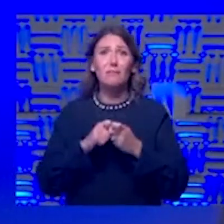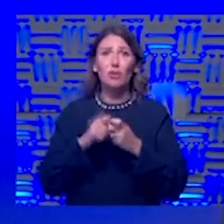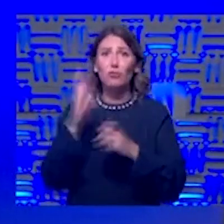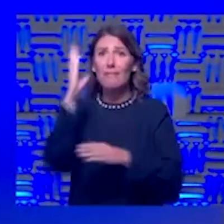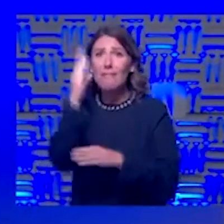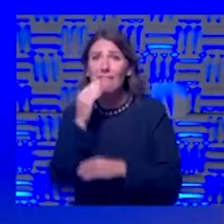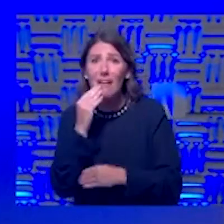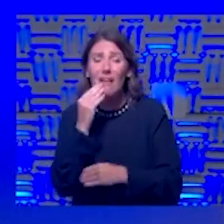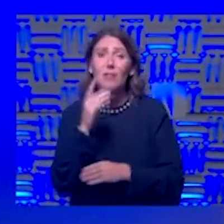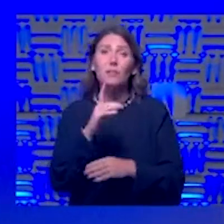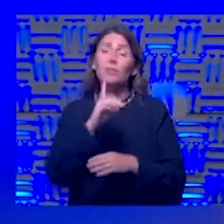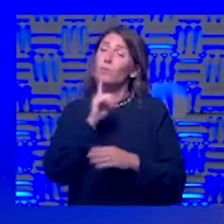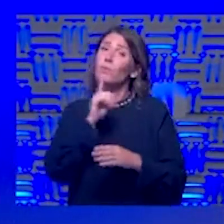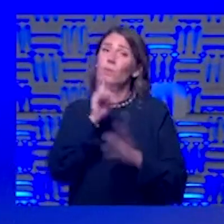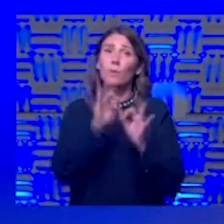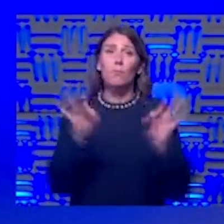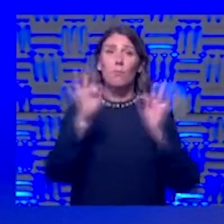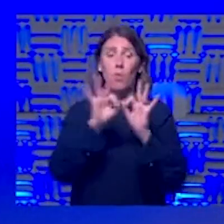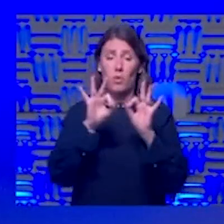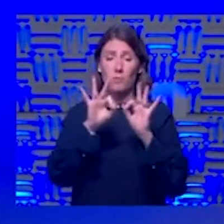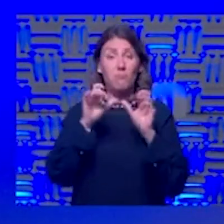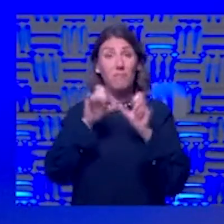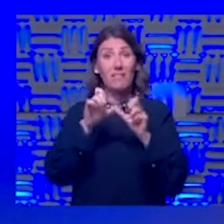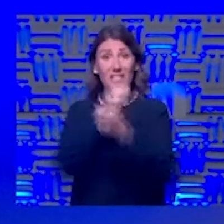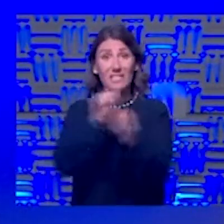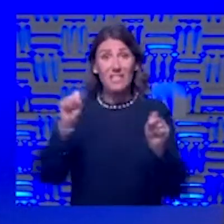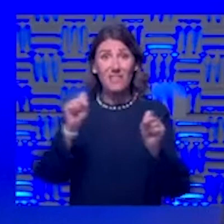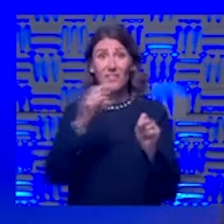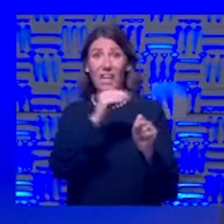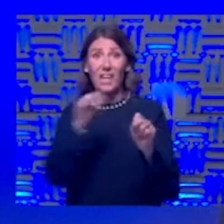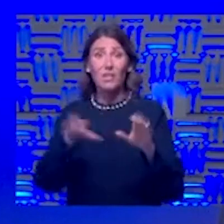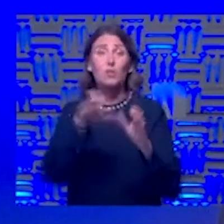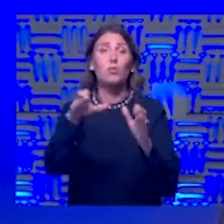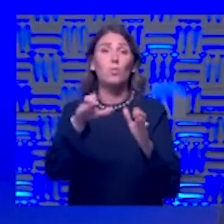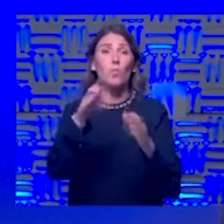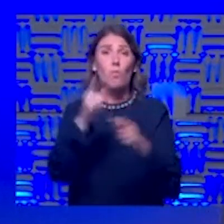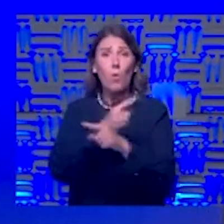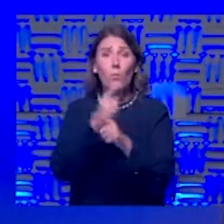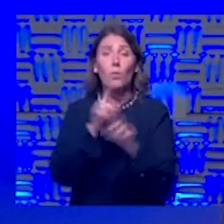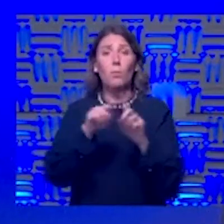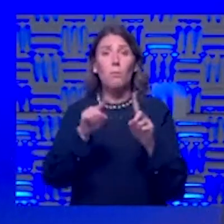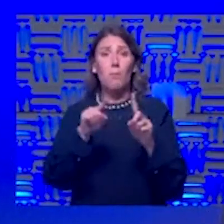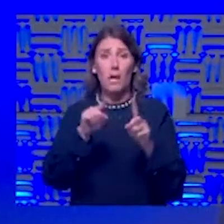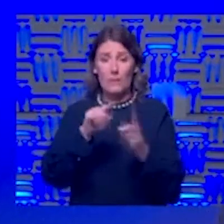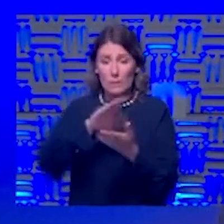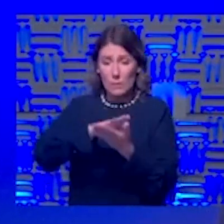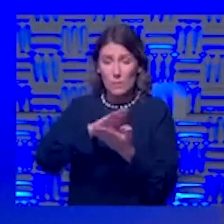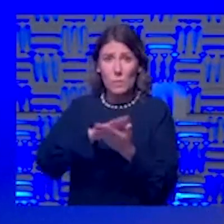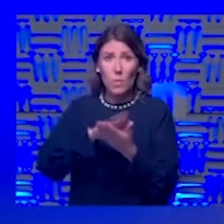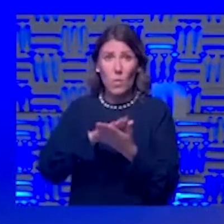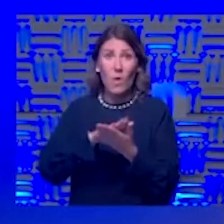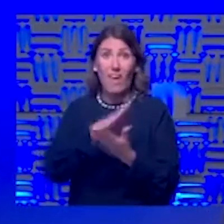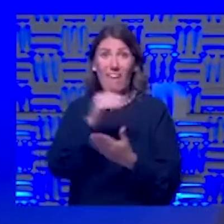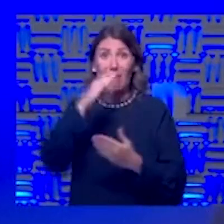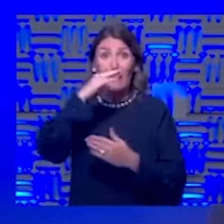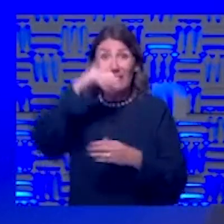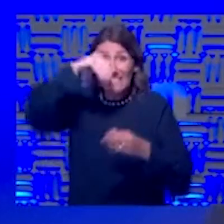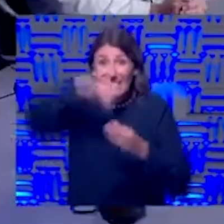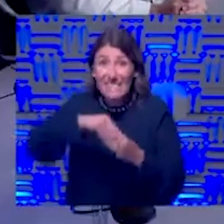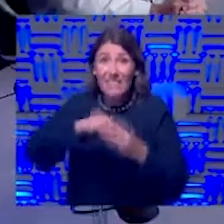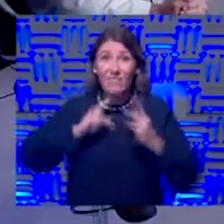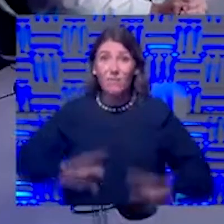We need to keep everybody safe. We need to continue to do this methodically. But I think school being present in that building is going to be vitally